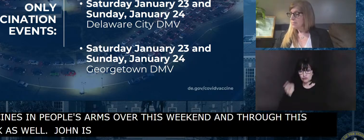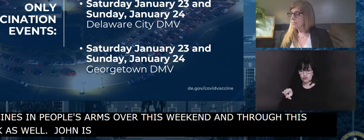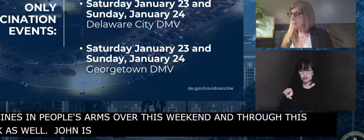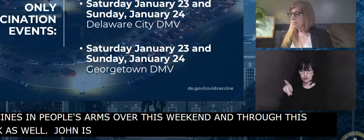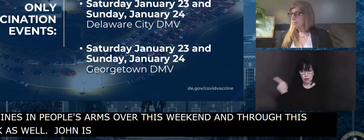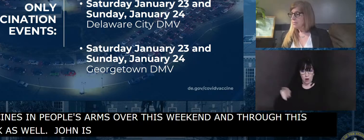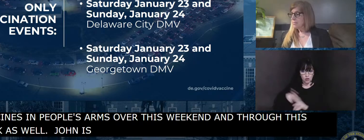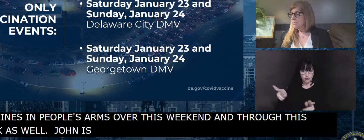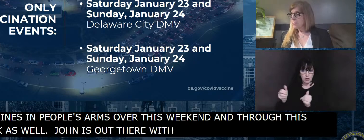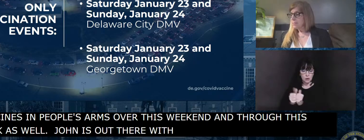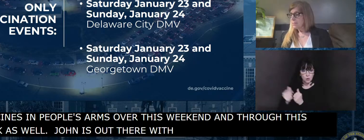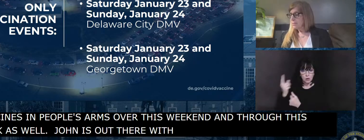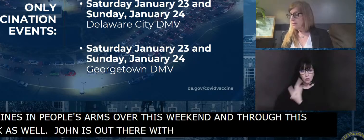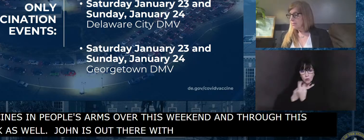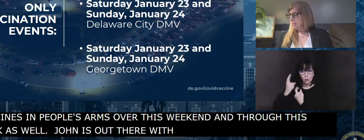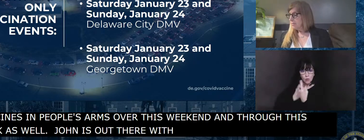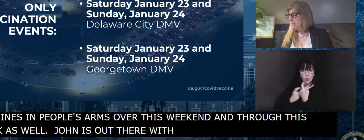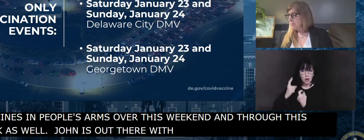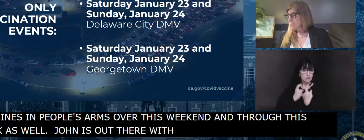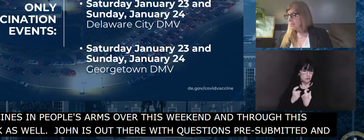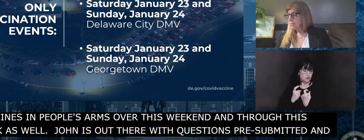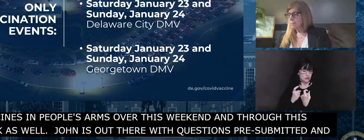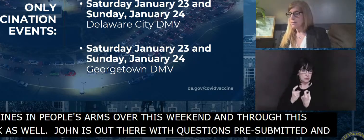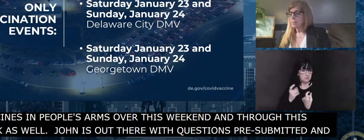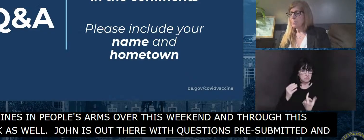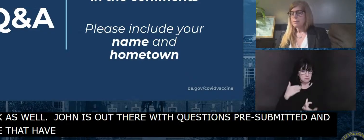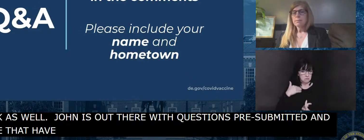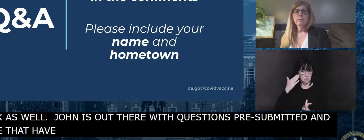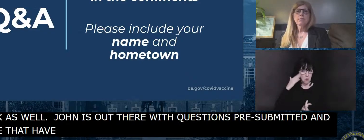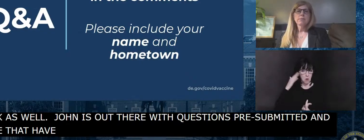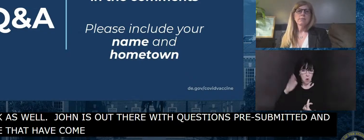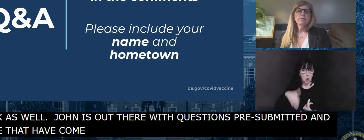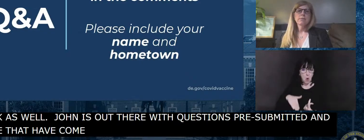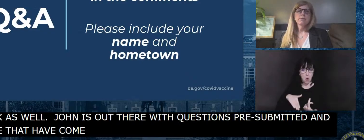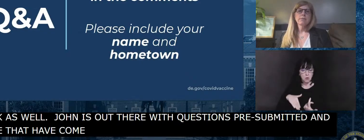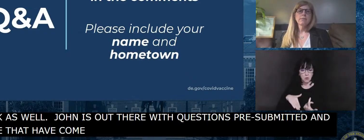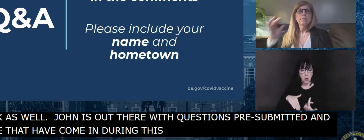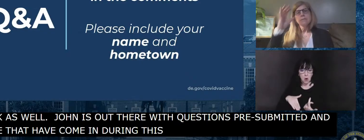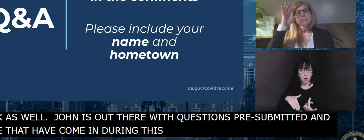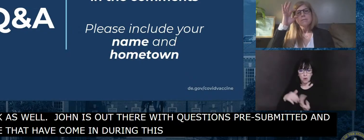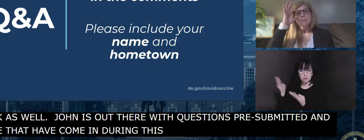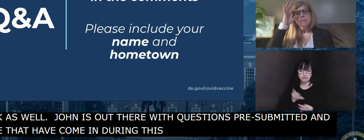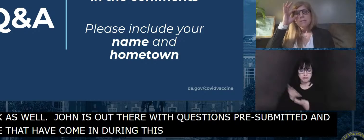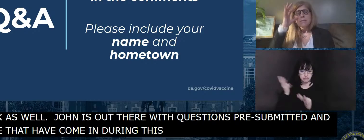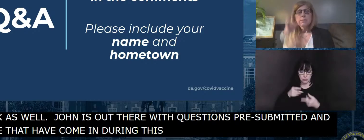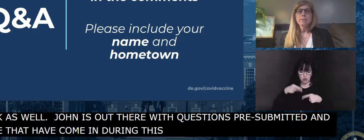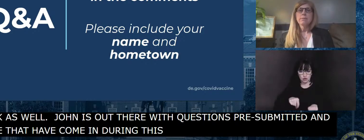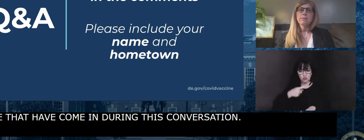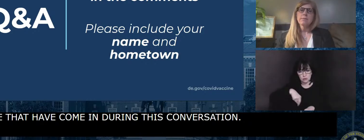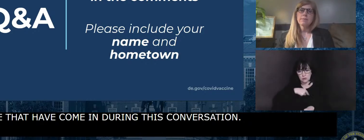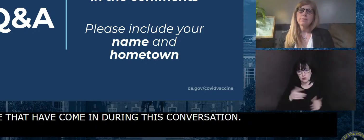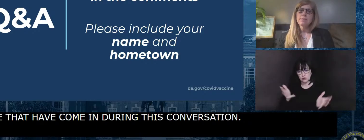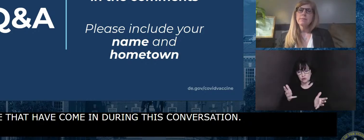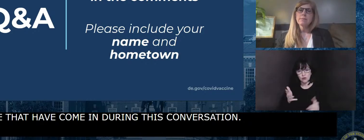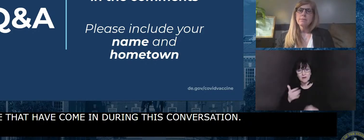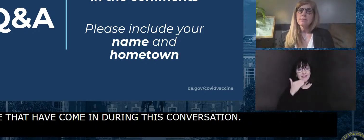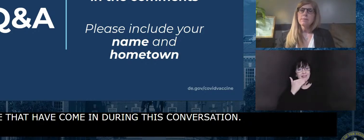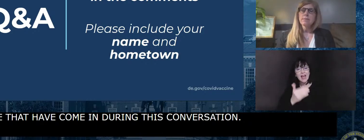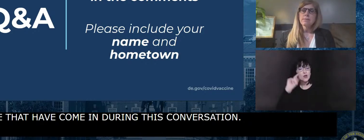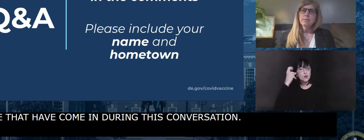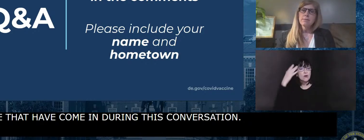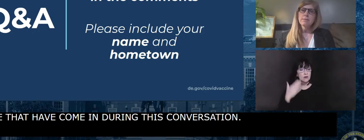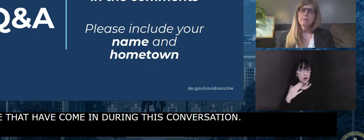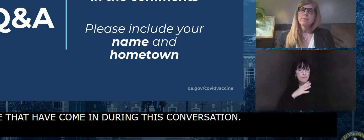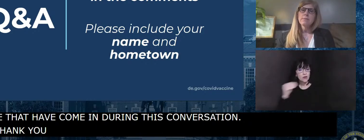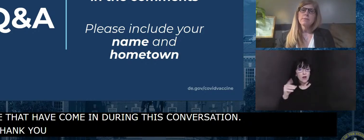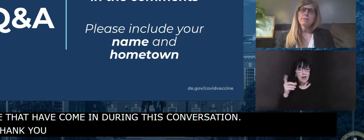pre-submitted and some that no doubt have come in during this conversation. Thank you, Governor and Dr. Rattay. Our first